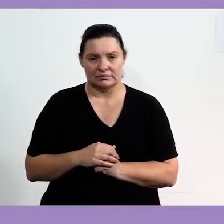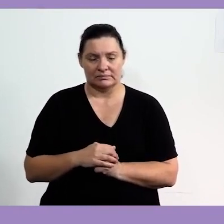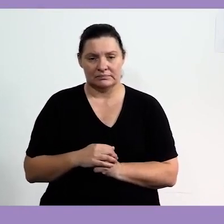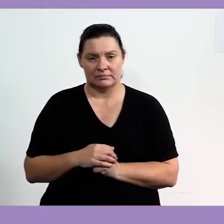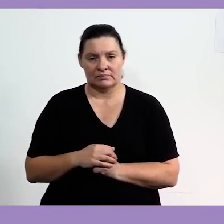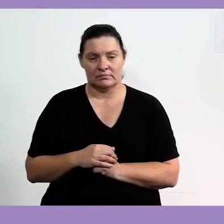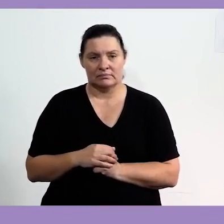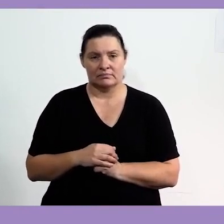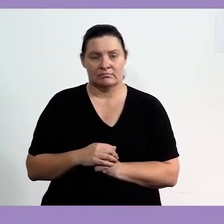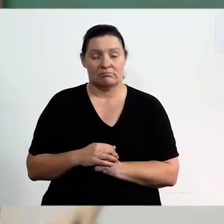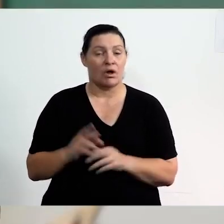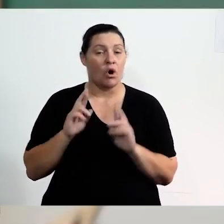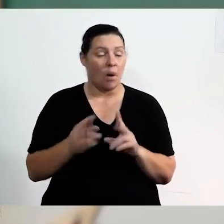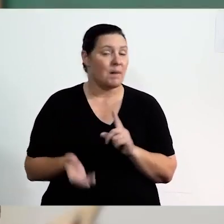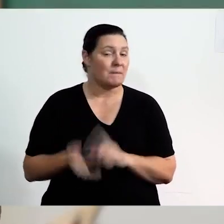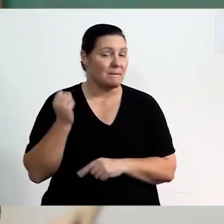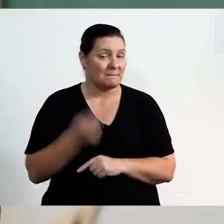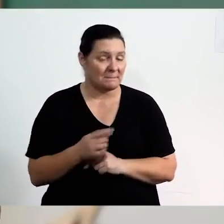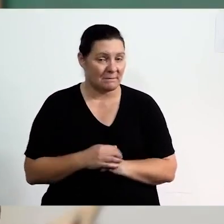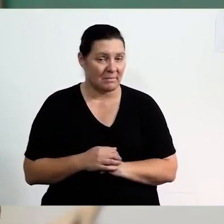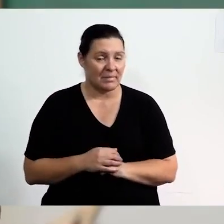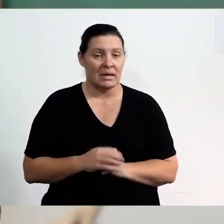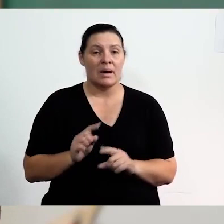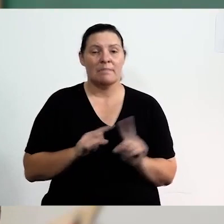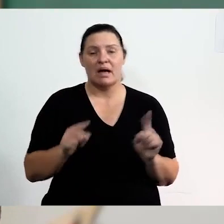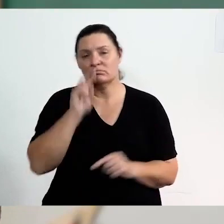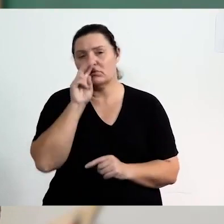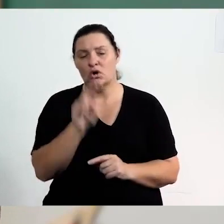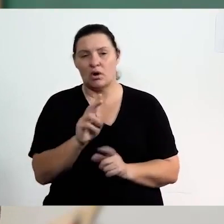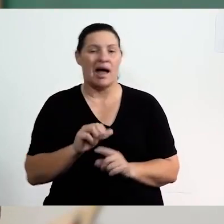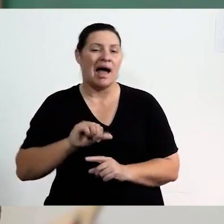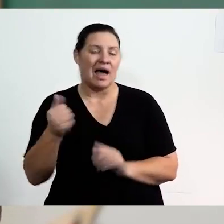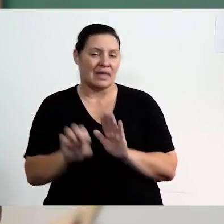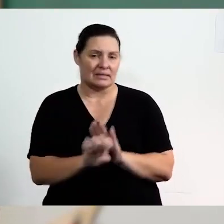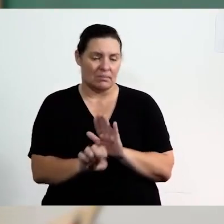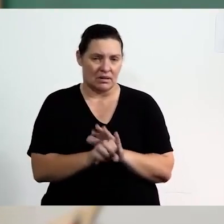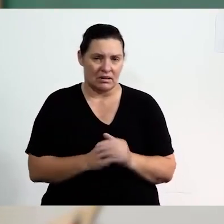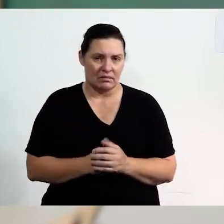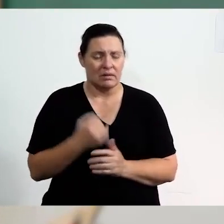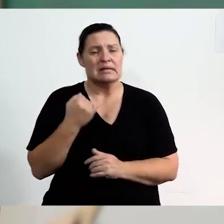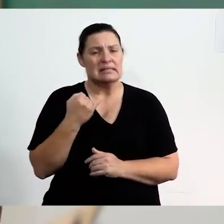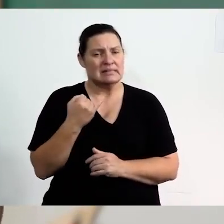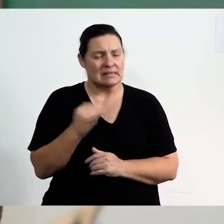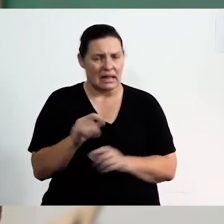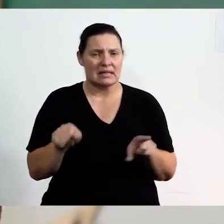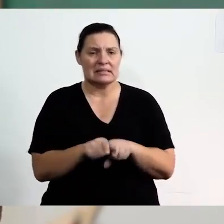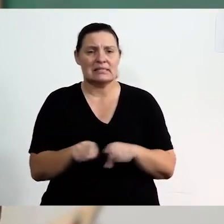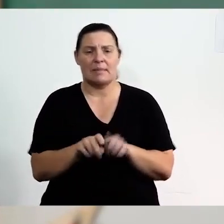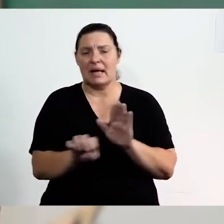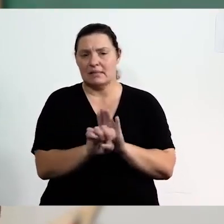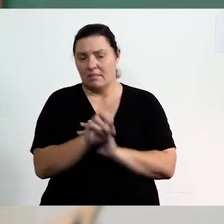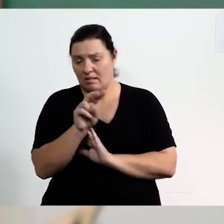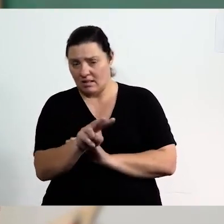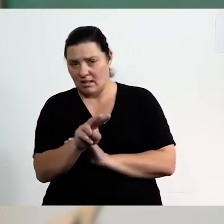a 43. I really hope you got this one. But let's look at another example, still the